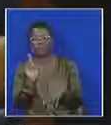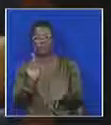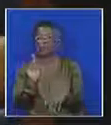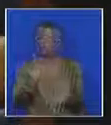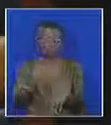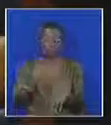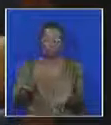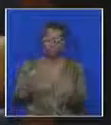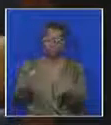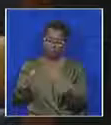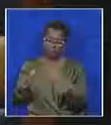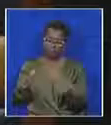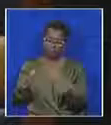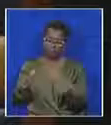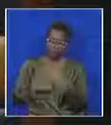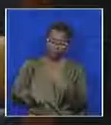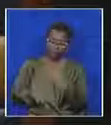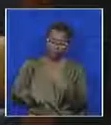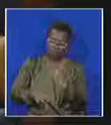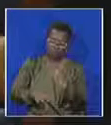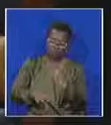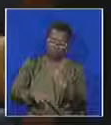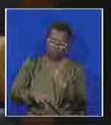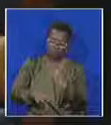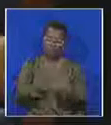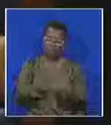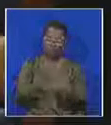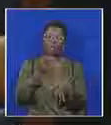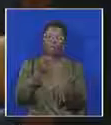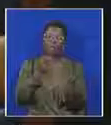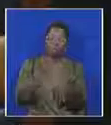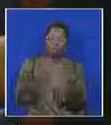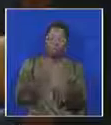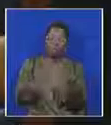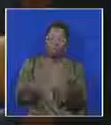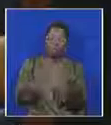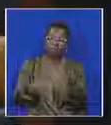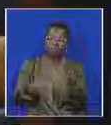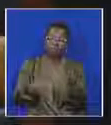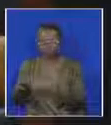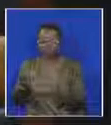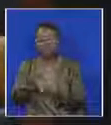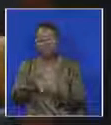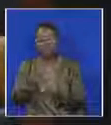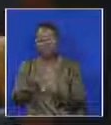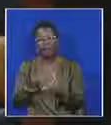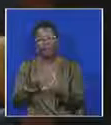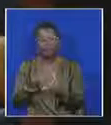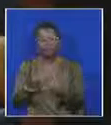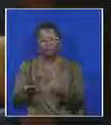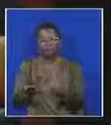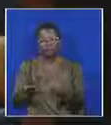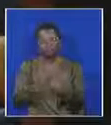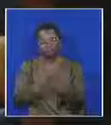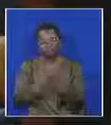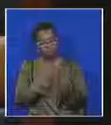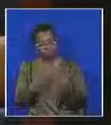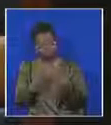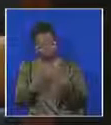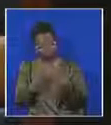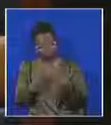Deputy President actually withdrew, and then he went on to make another statement from which I restricted him